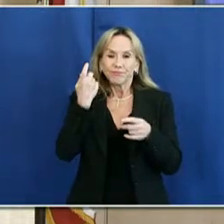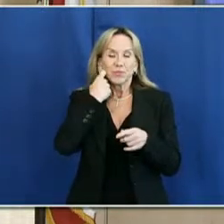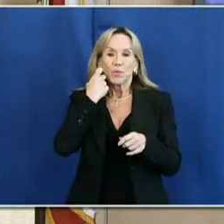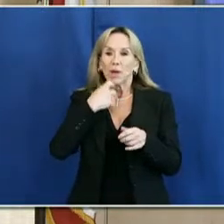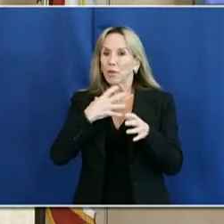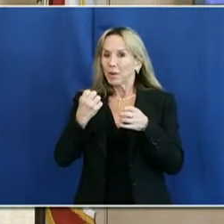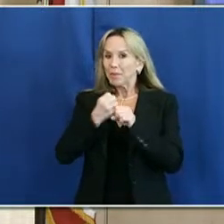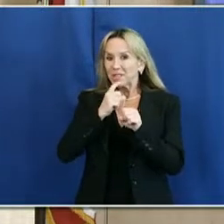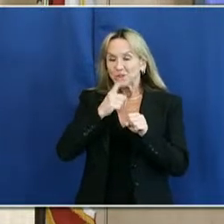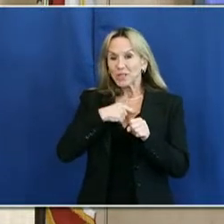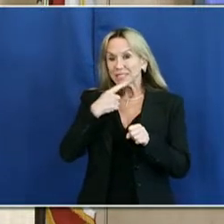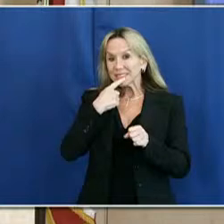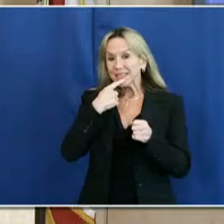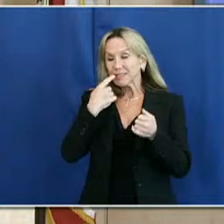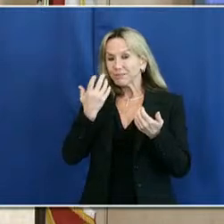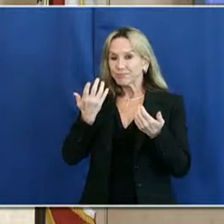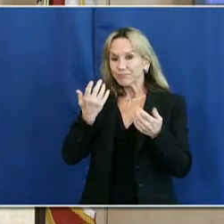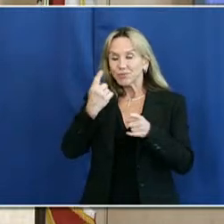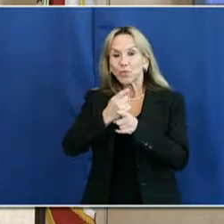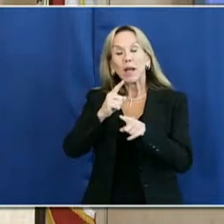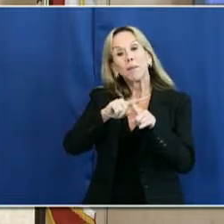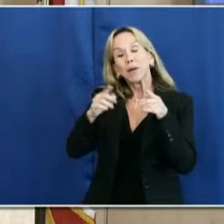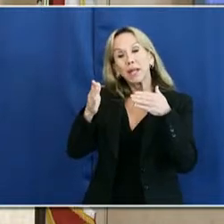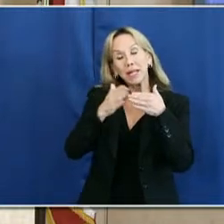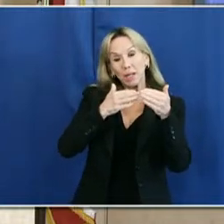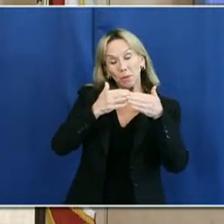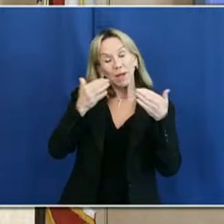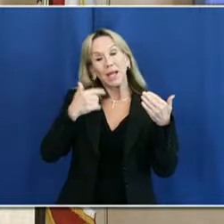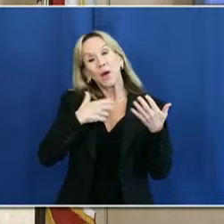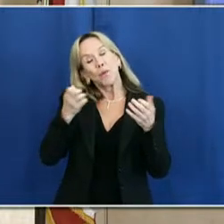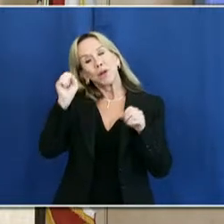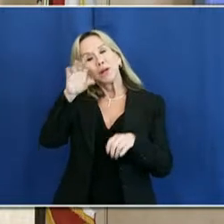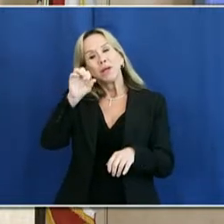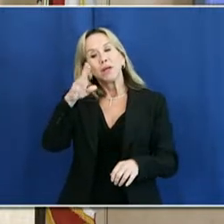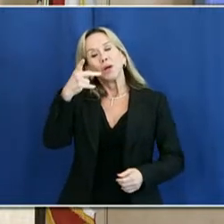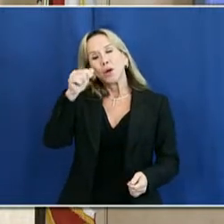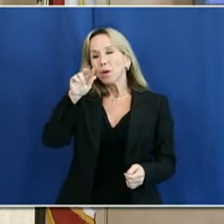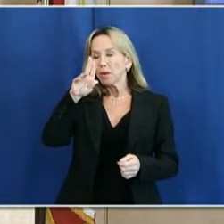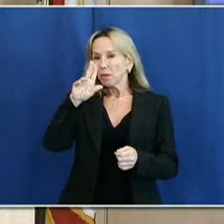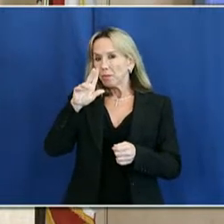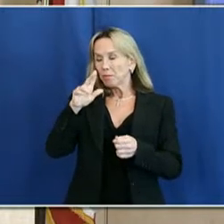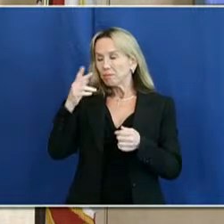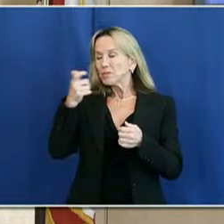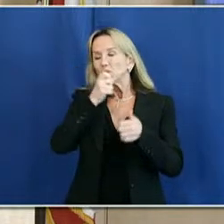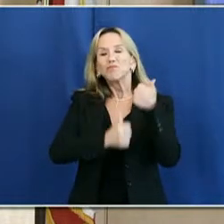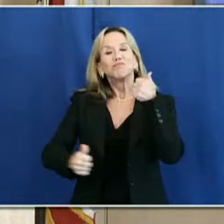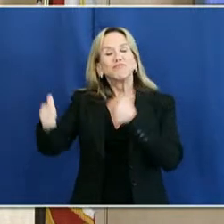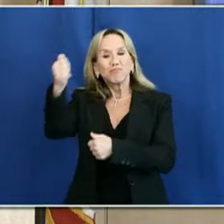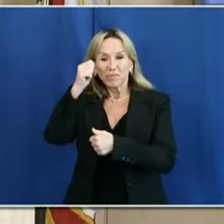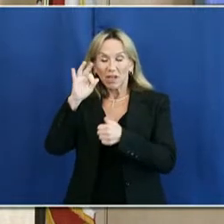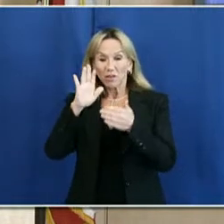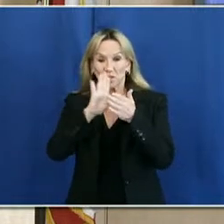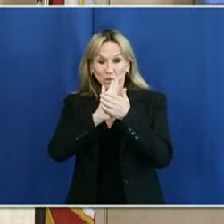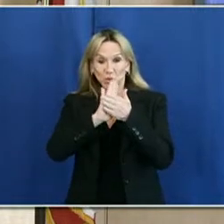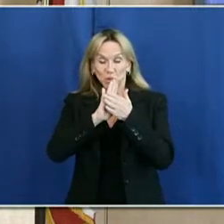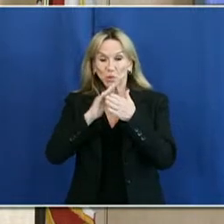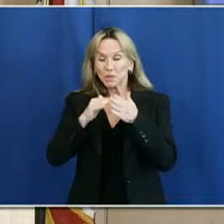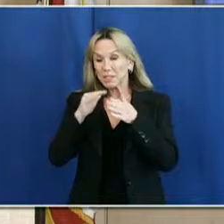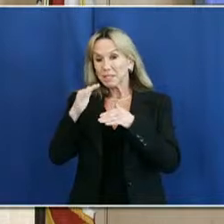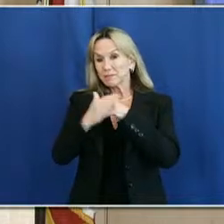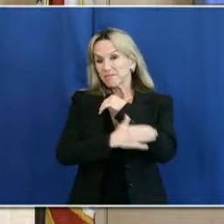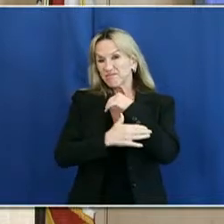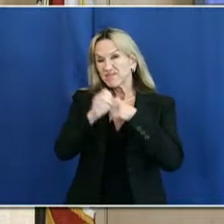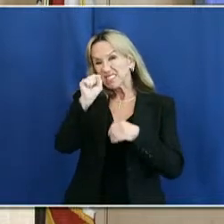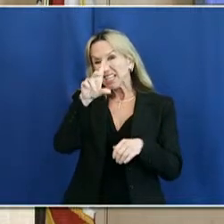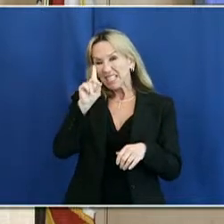us today, and that's Dr. Paul Gothold, who is the County Superintendent of Schools for the County of San Diego. In